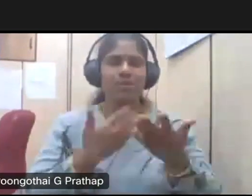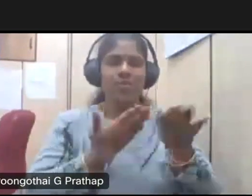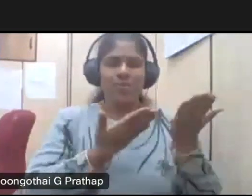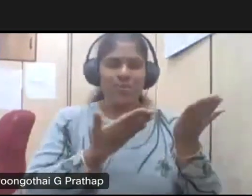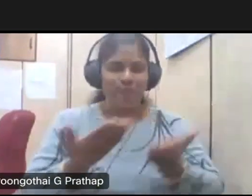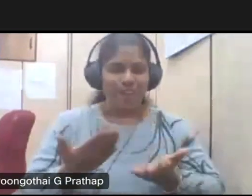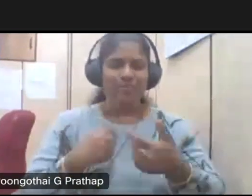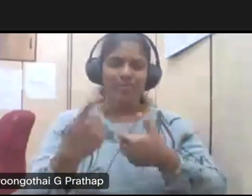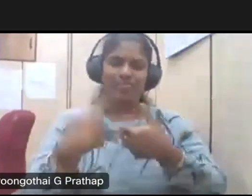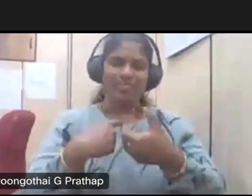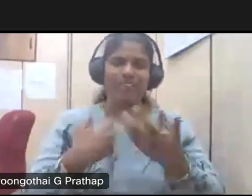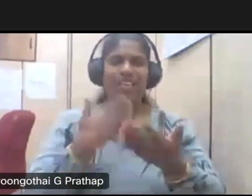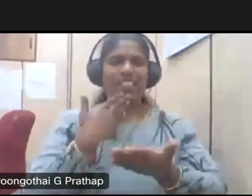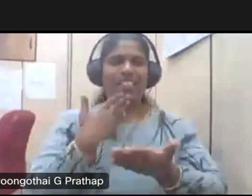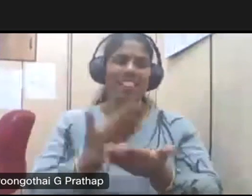of this event.